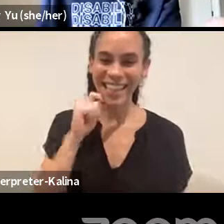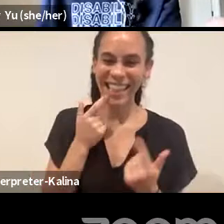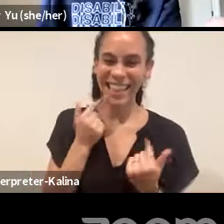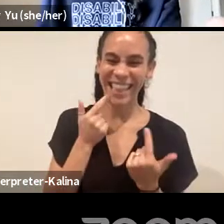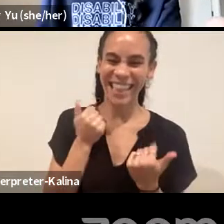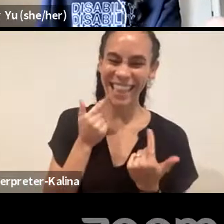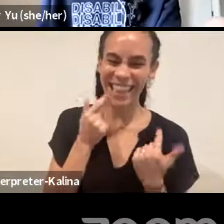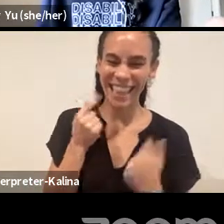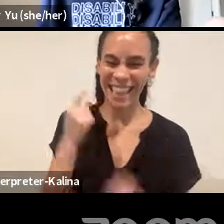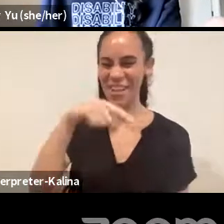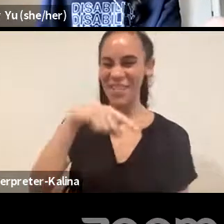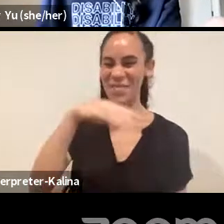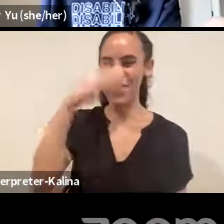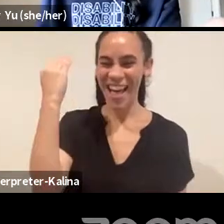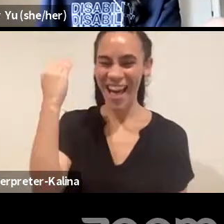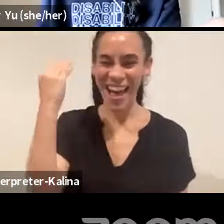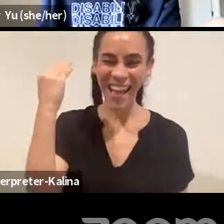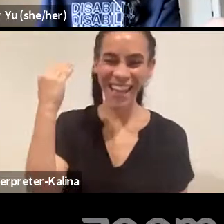Oh. black